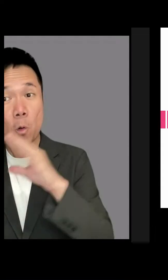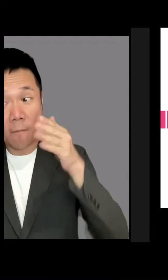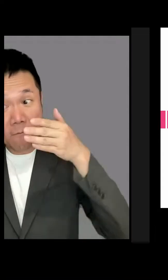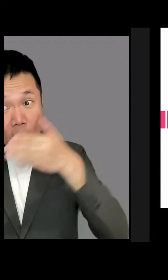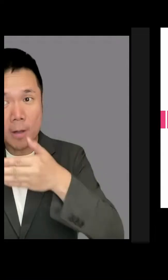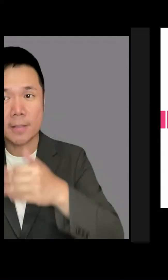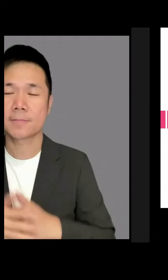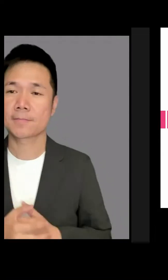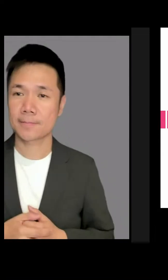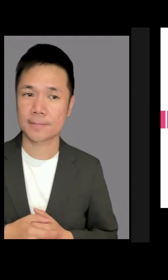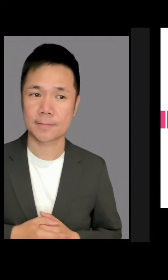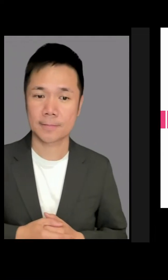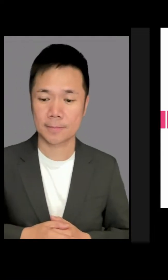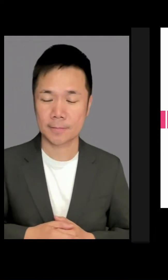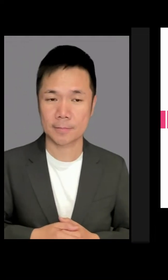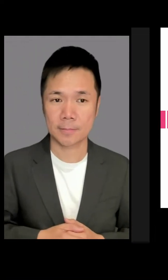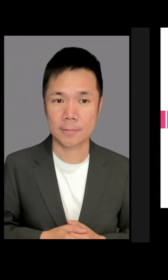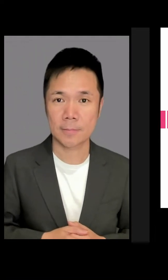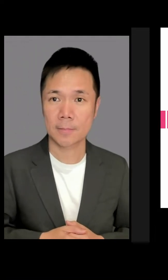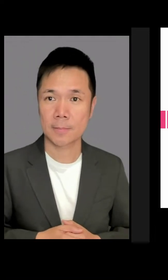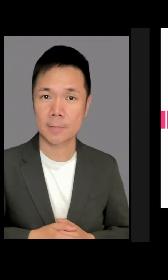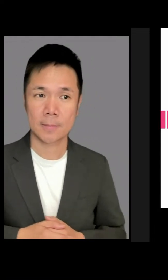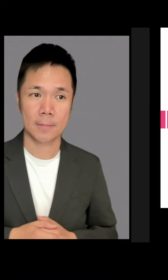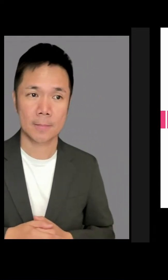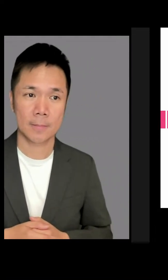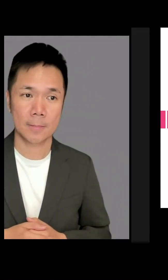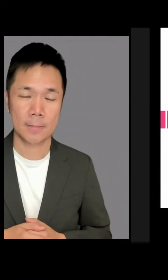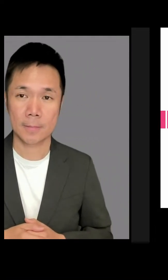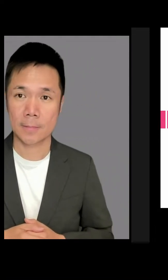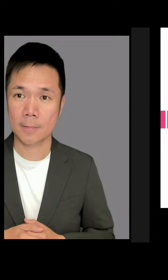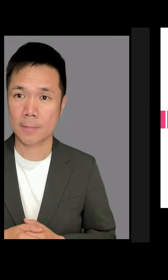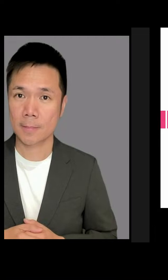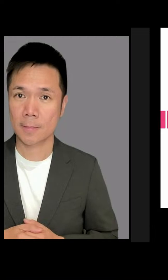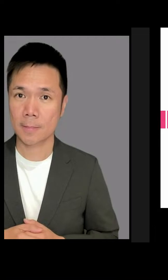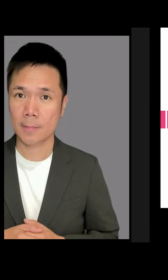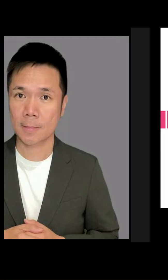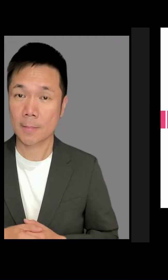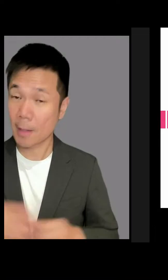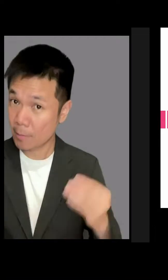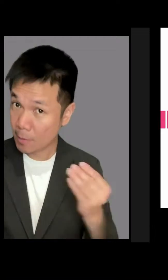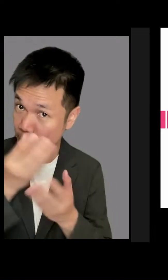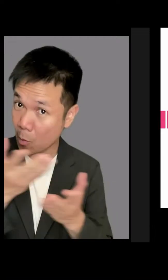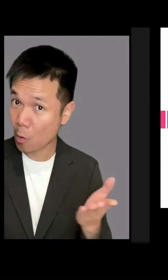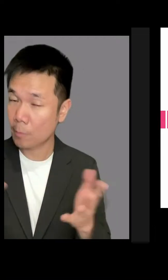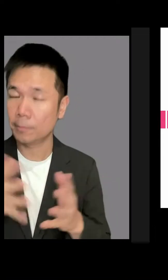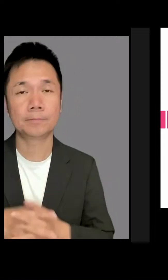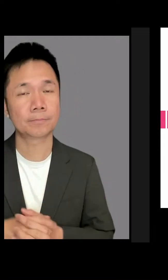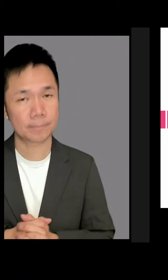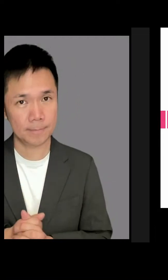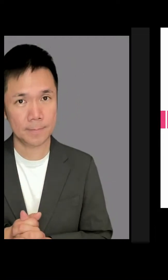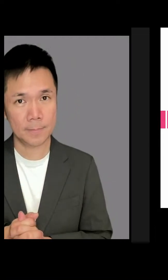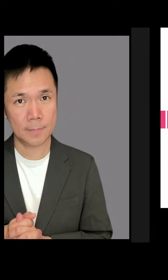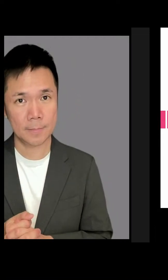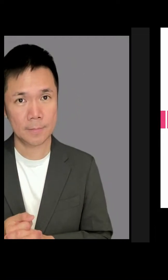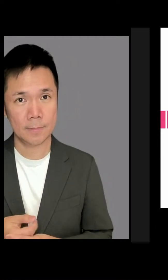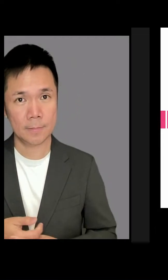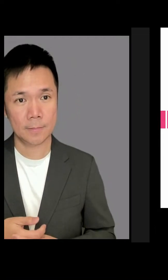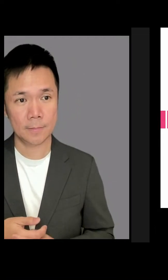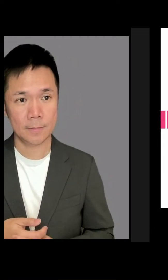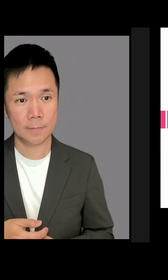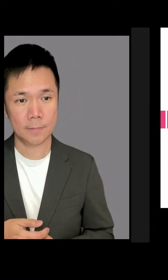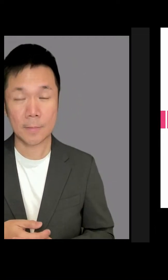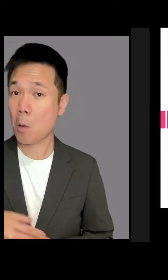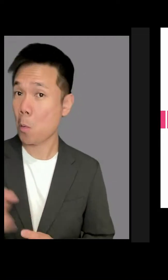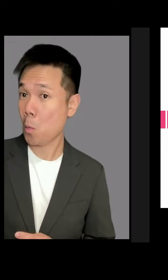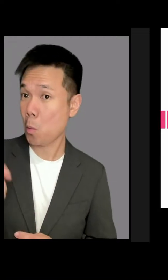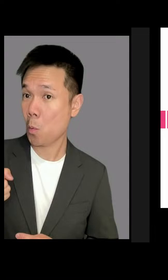And additionally, I just want to ask that folks do just hold off on